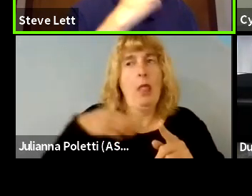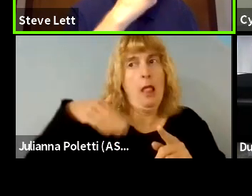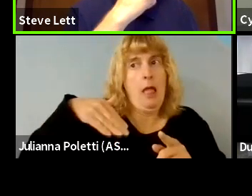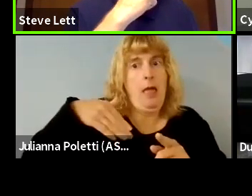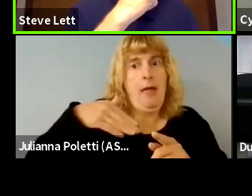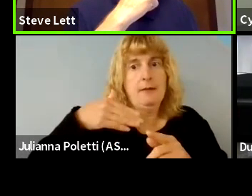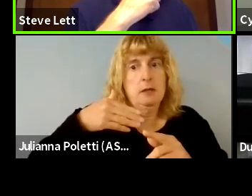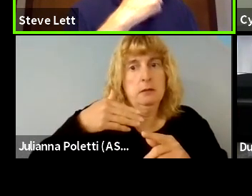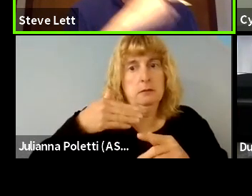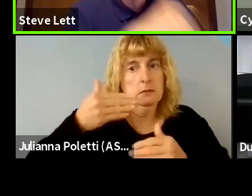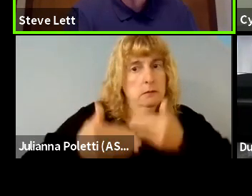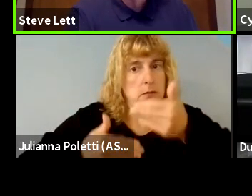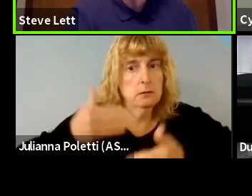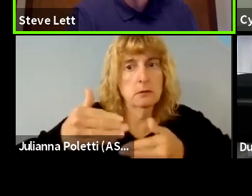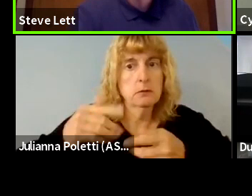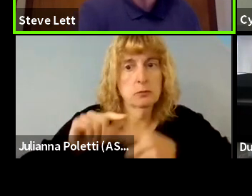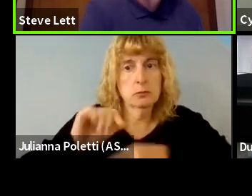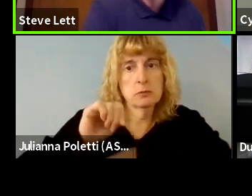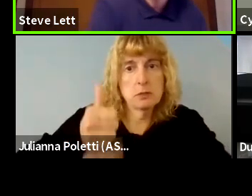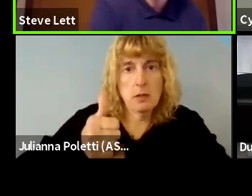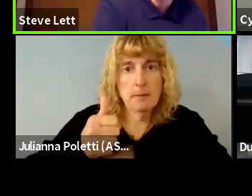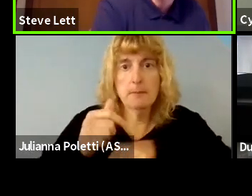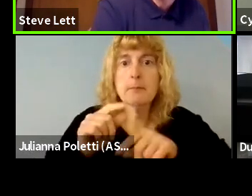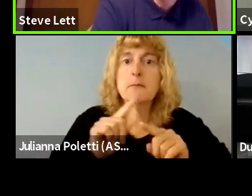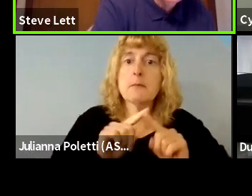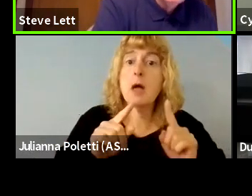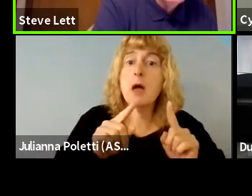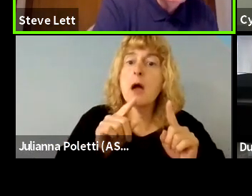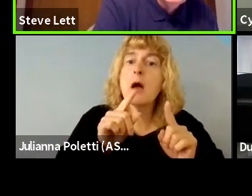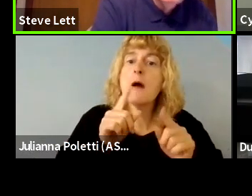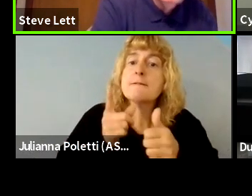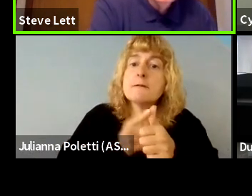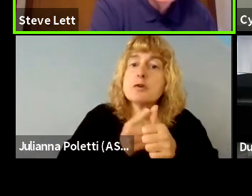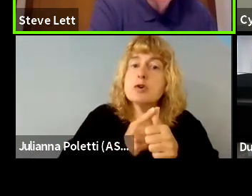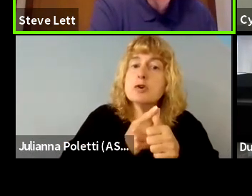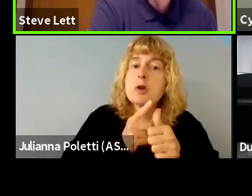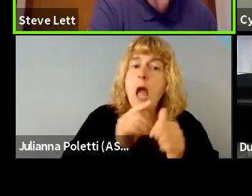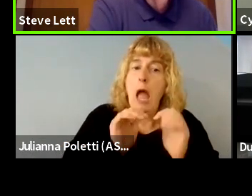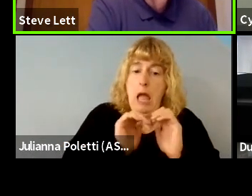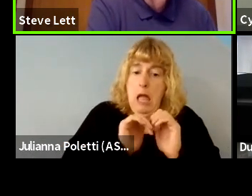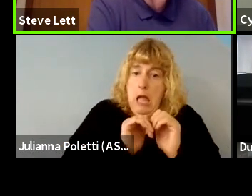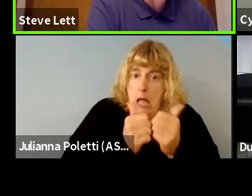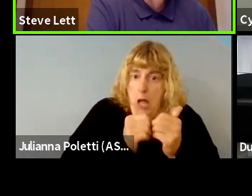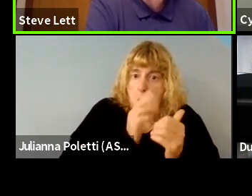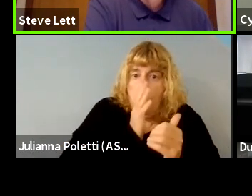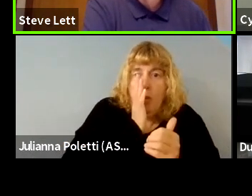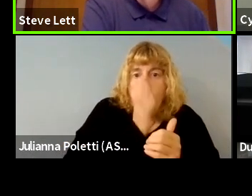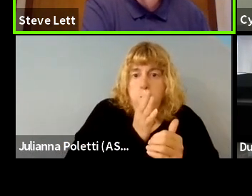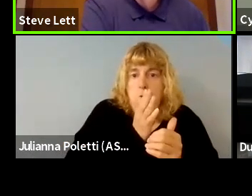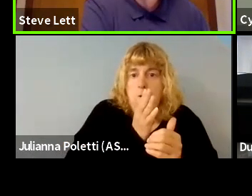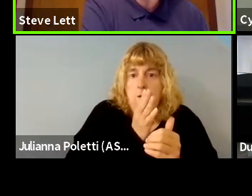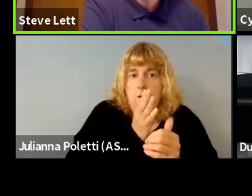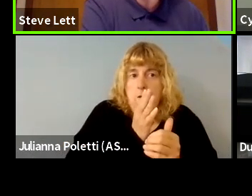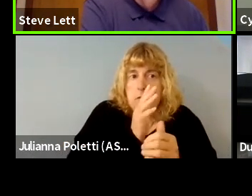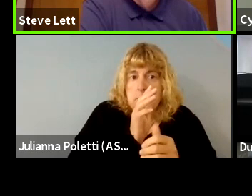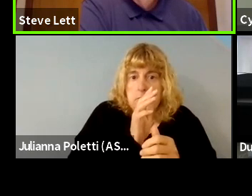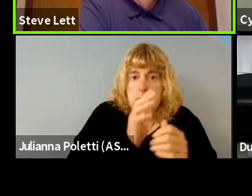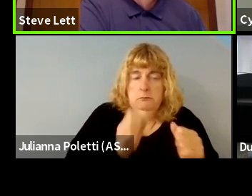Any further discussion on the setup, the broad outline of how we're going to set this committee up?